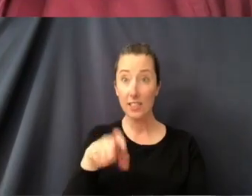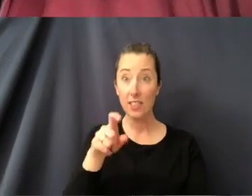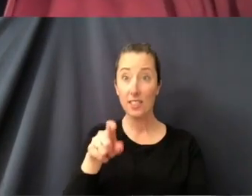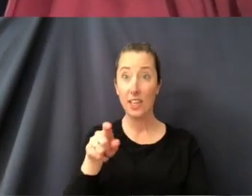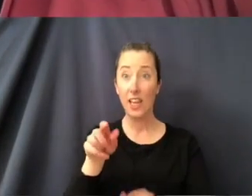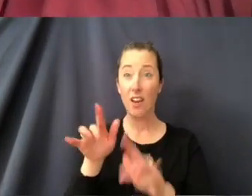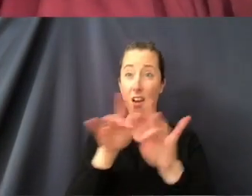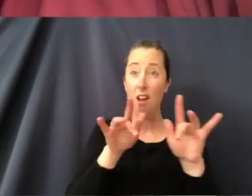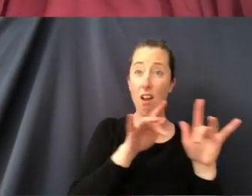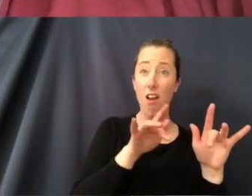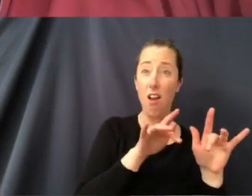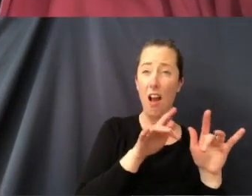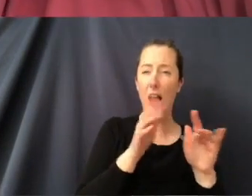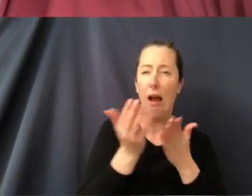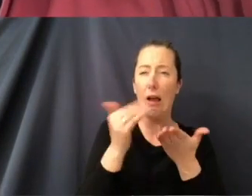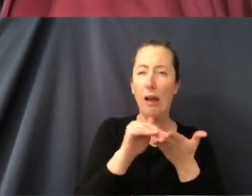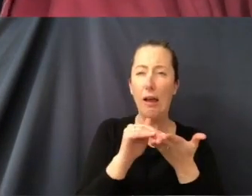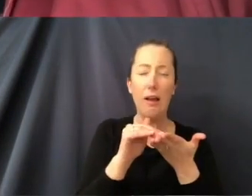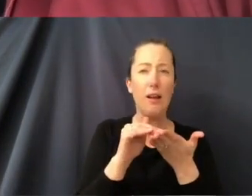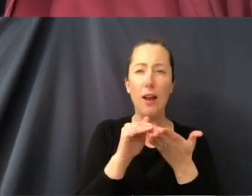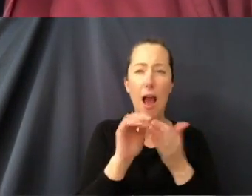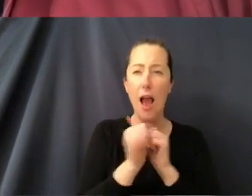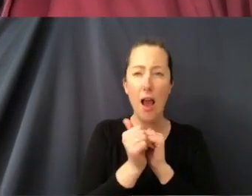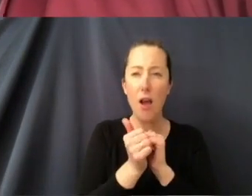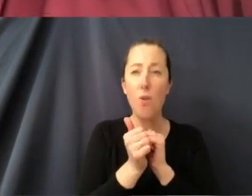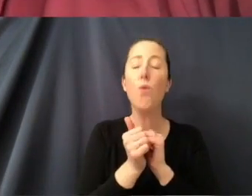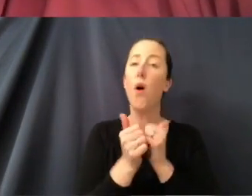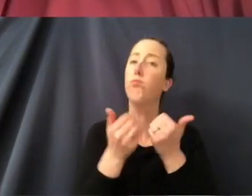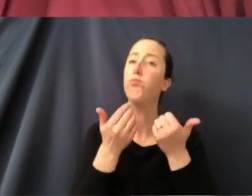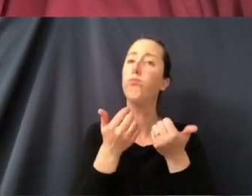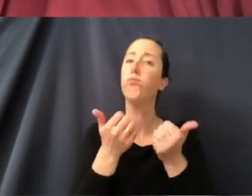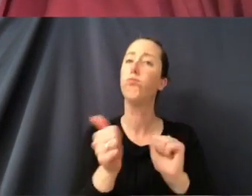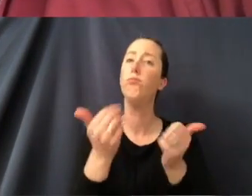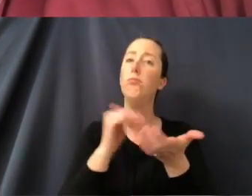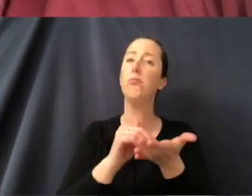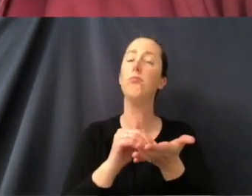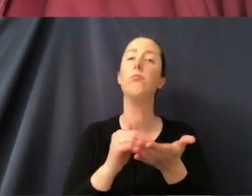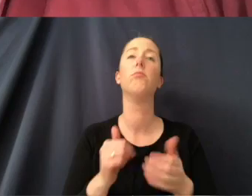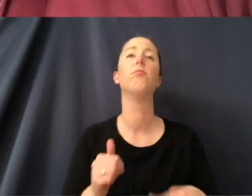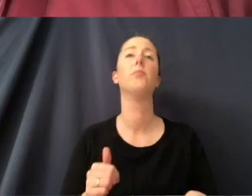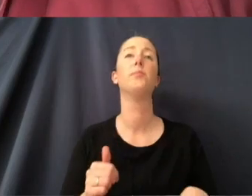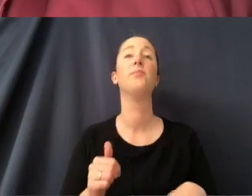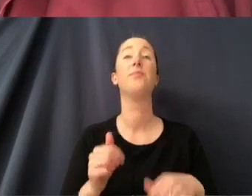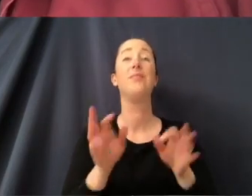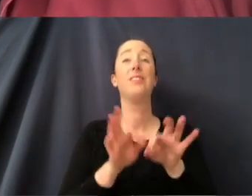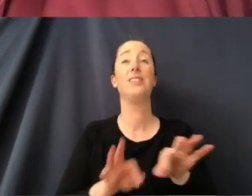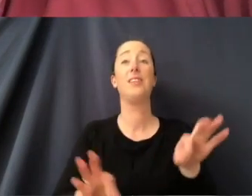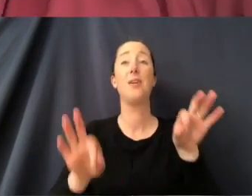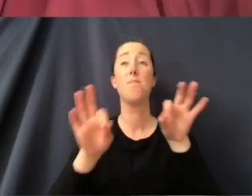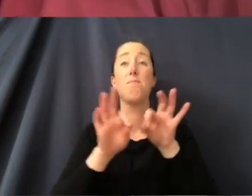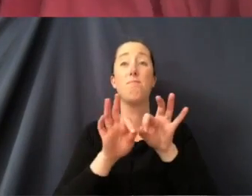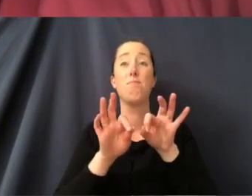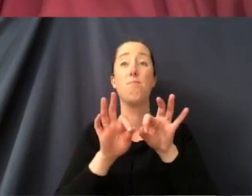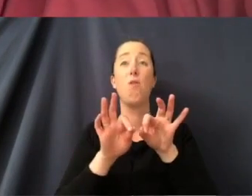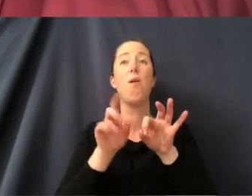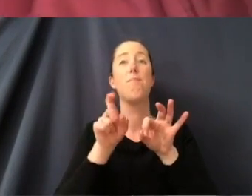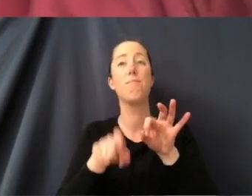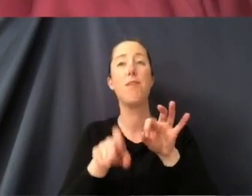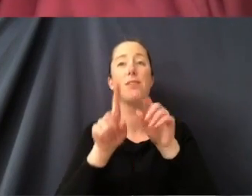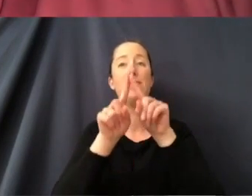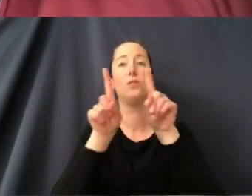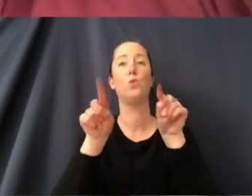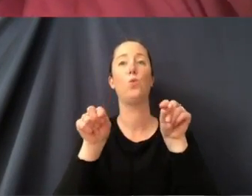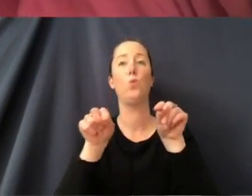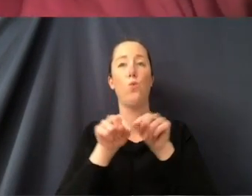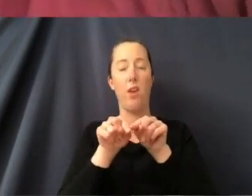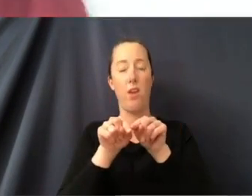rewind, go back and rewind and just try it again until you get it. I think the most important part of this is that you really need to start with a square